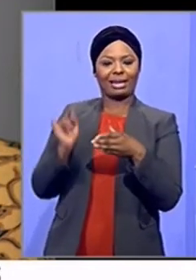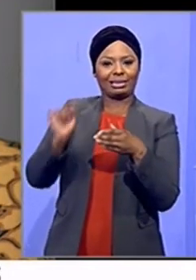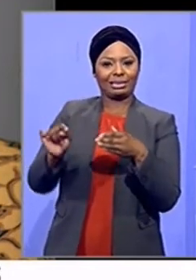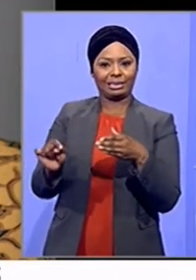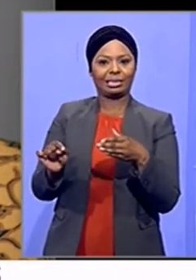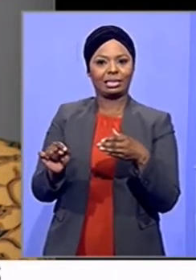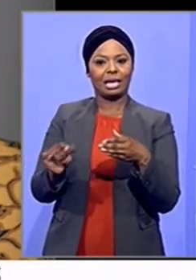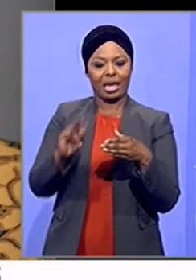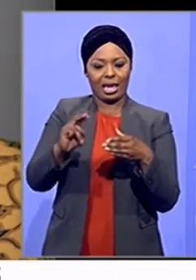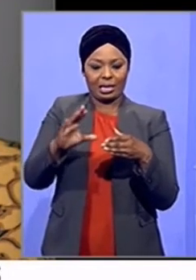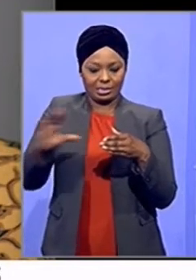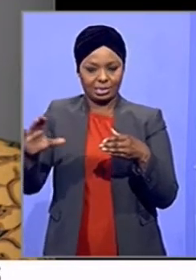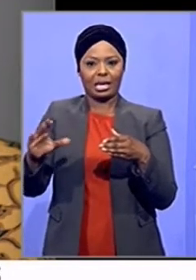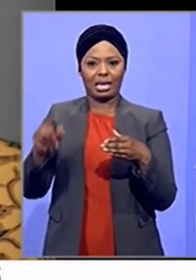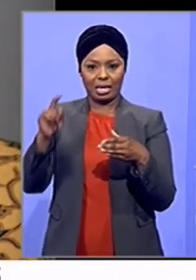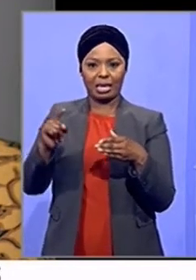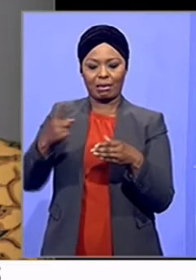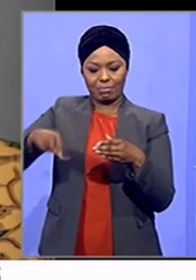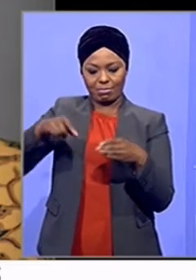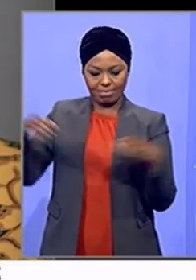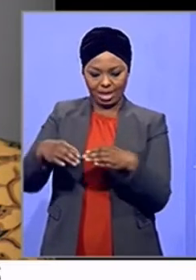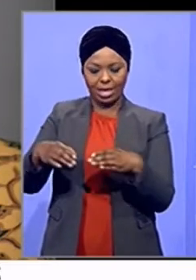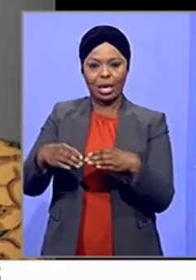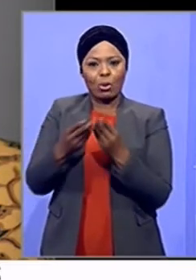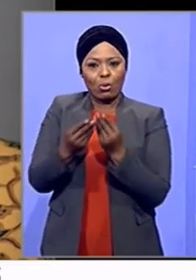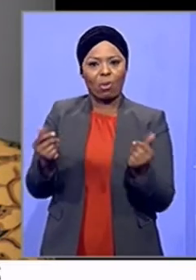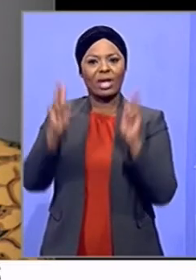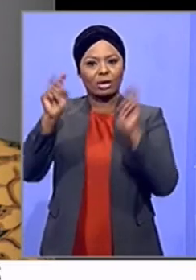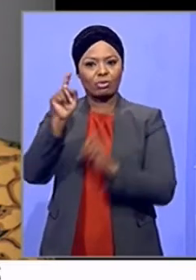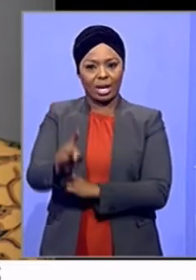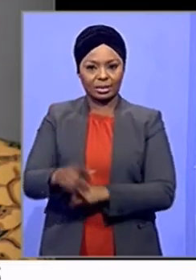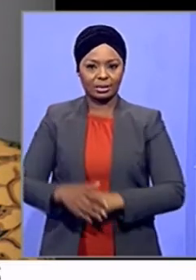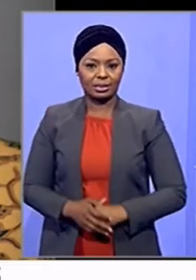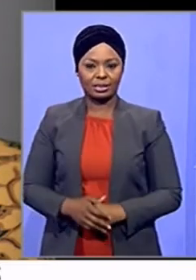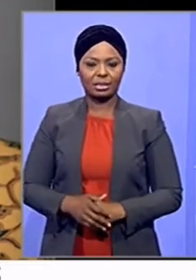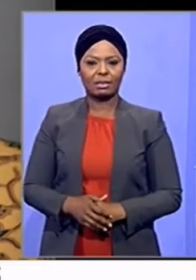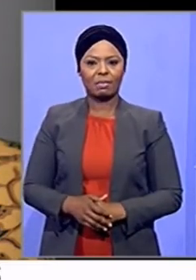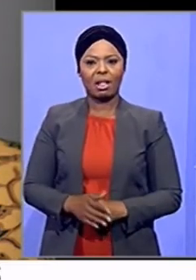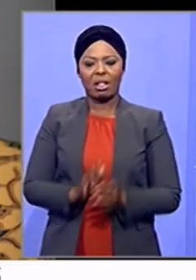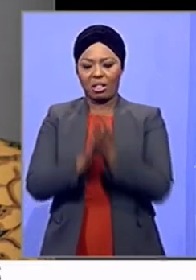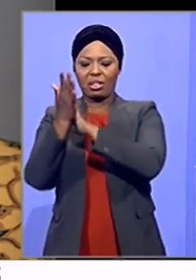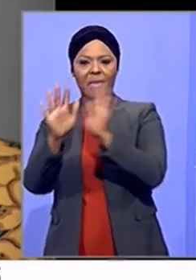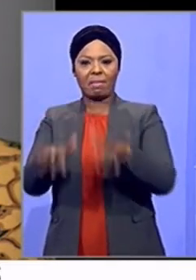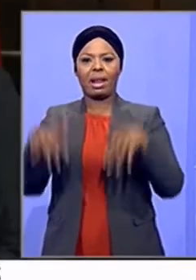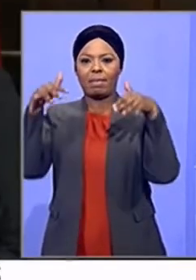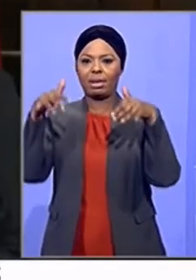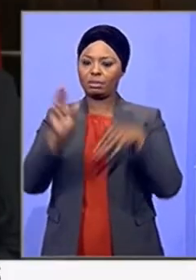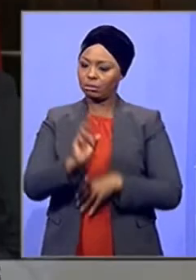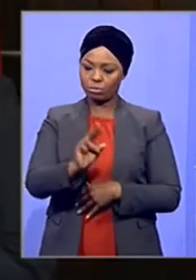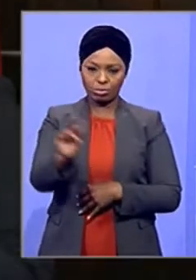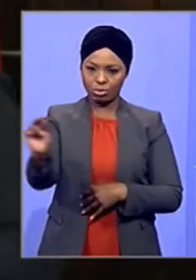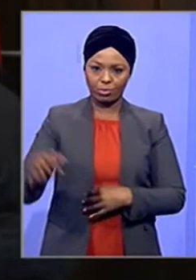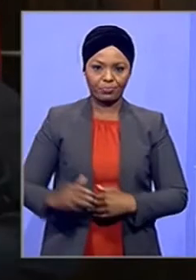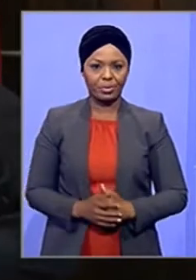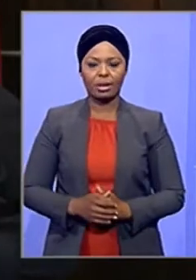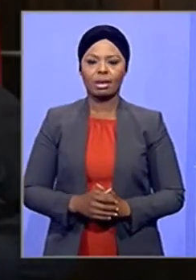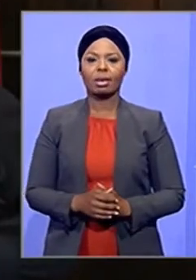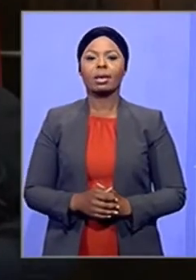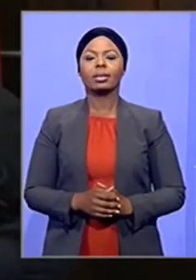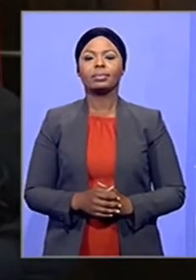should deal with that matter, and they should not burden parliament with such matters. Khabagare